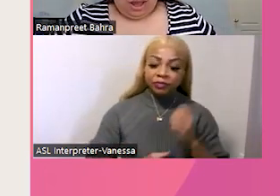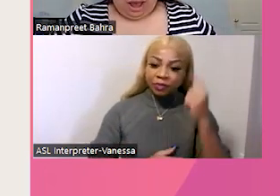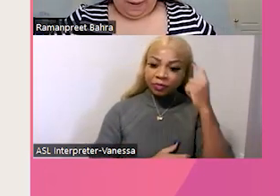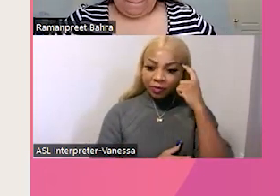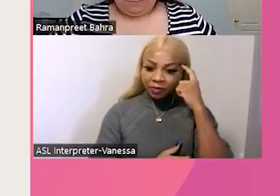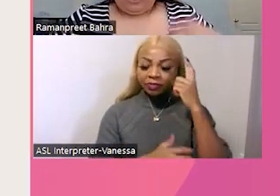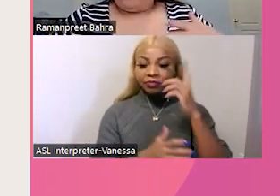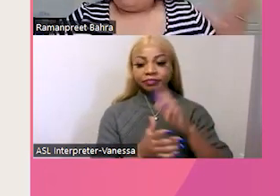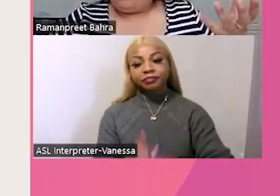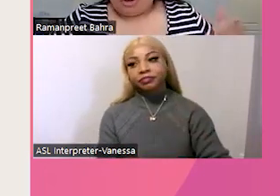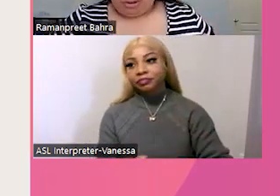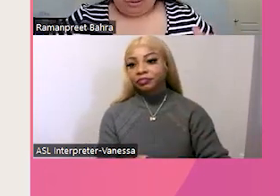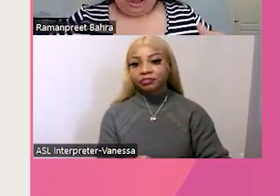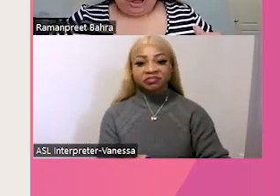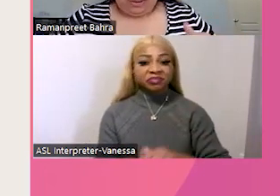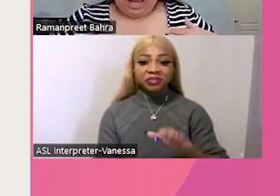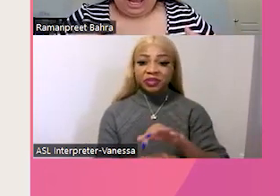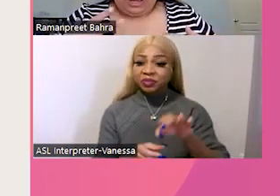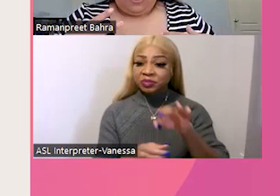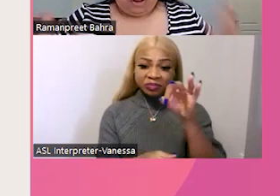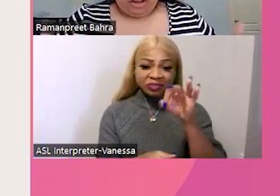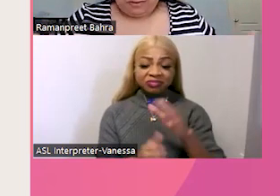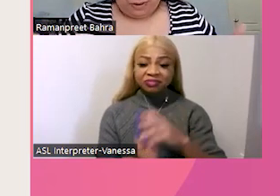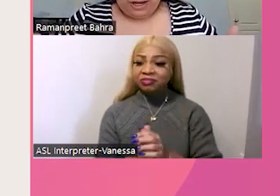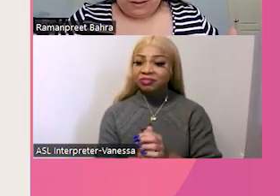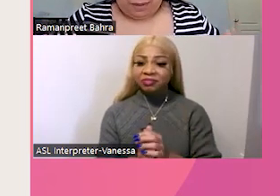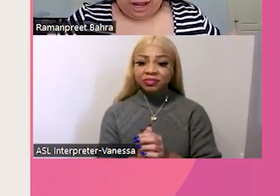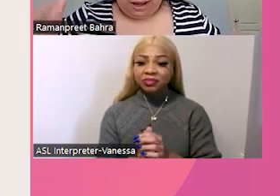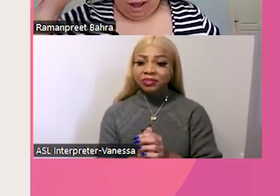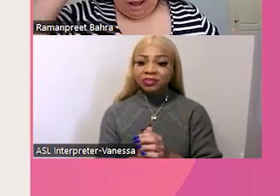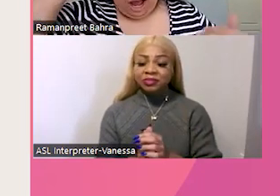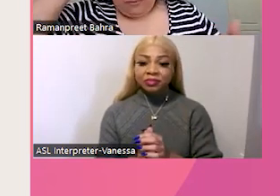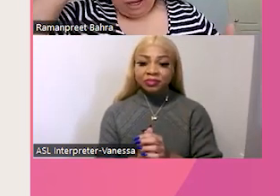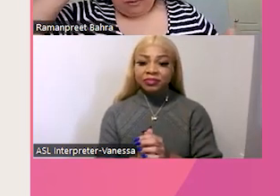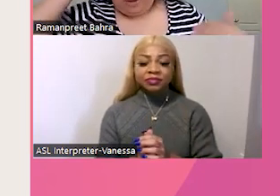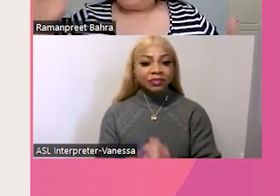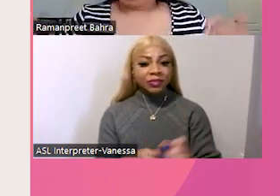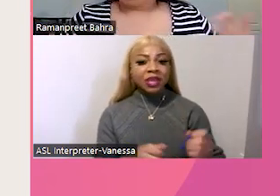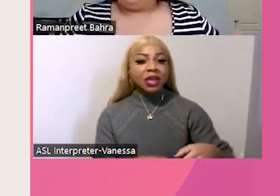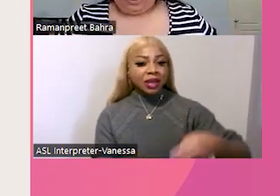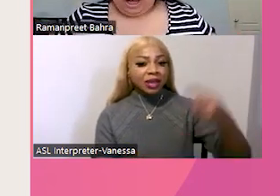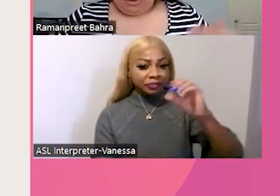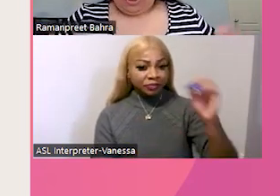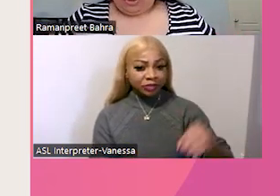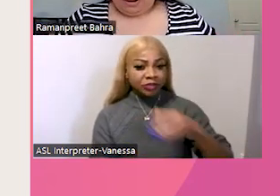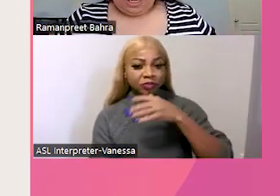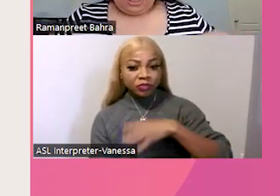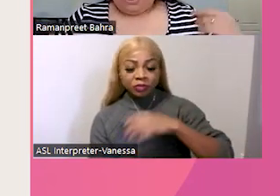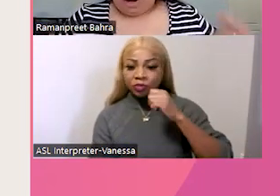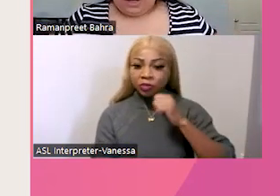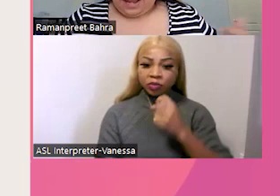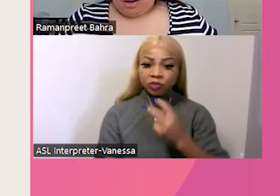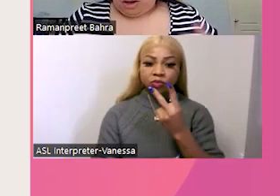mental, spiritual, and it is largely experienced by a high rate of women, girls,